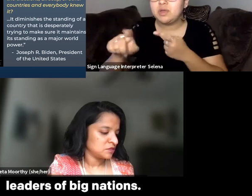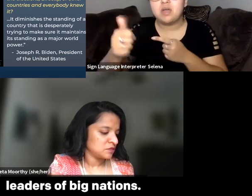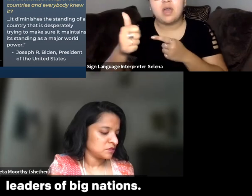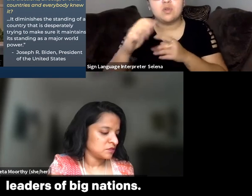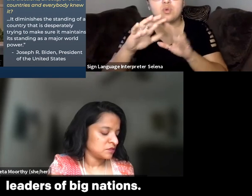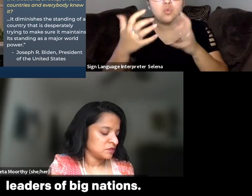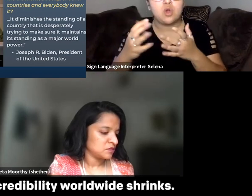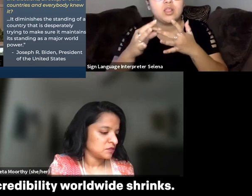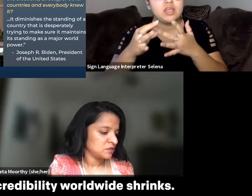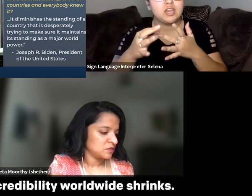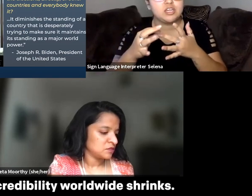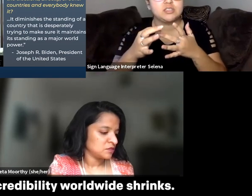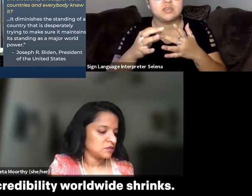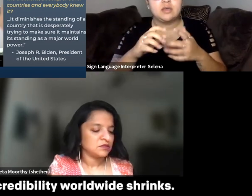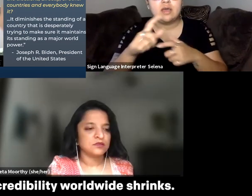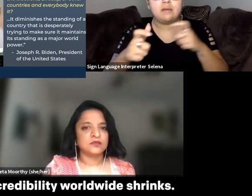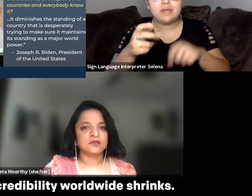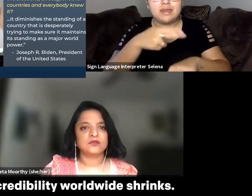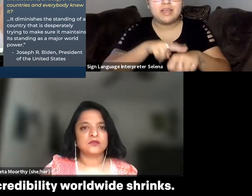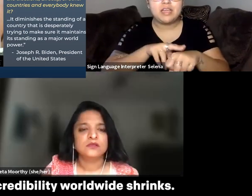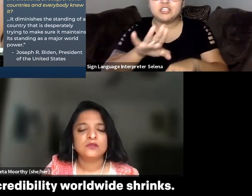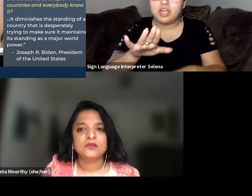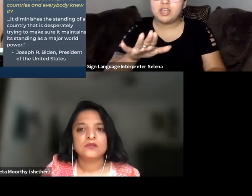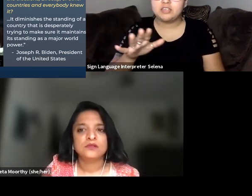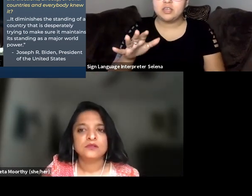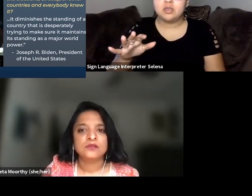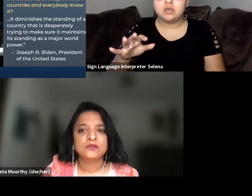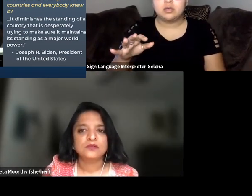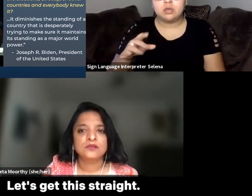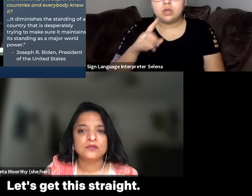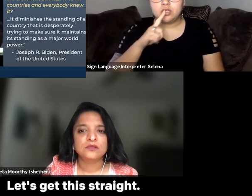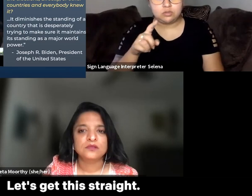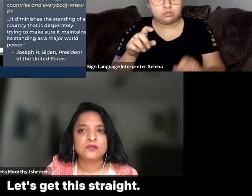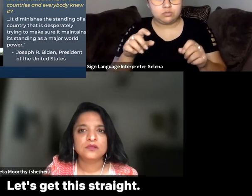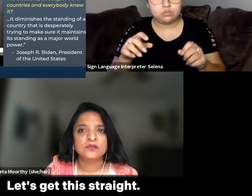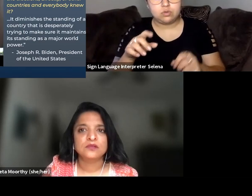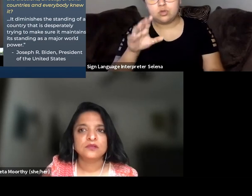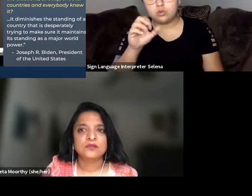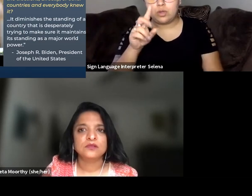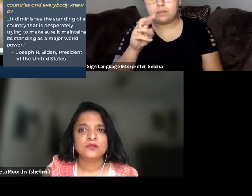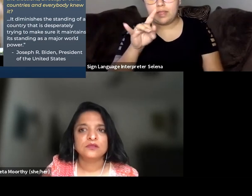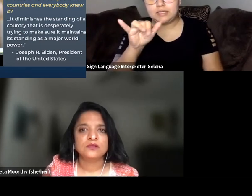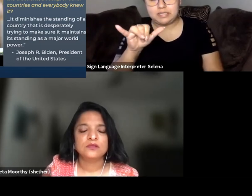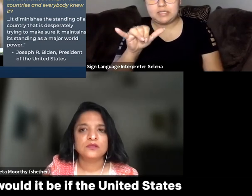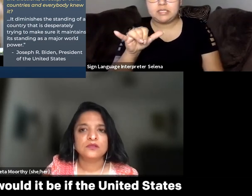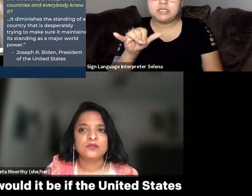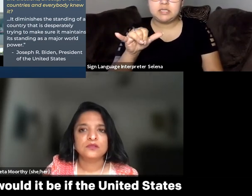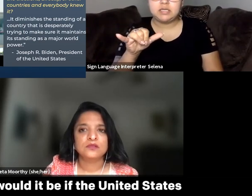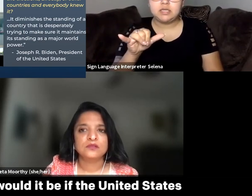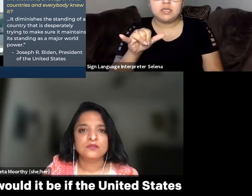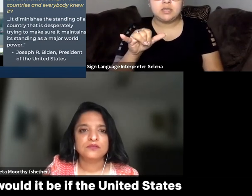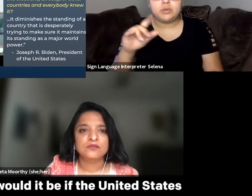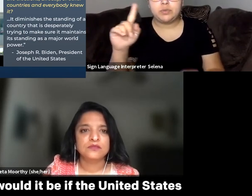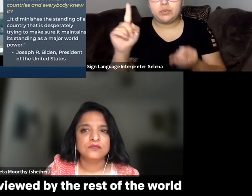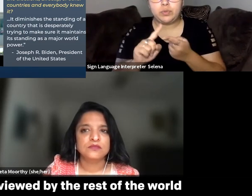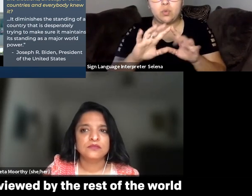nations. His credibility worldwide shrinks. Let's get this straight. How would it be if the